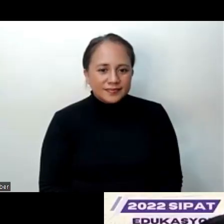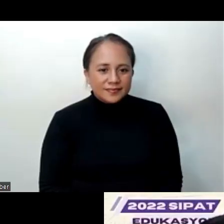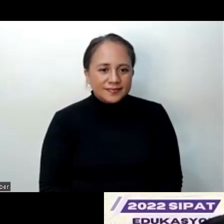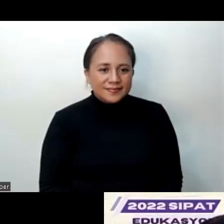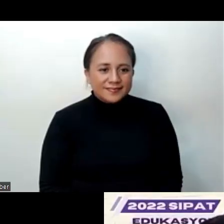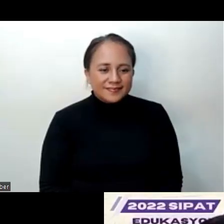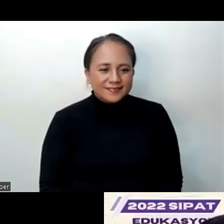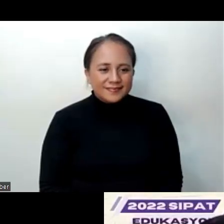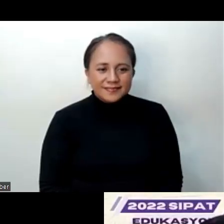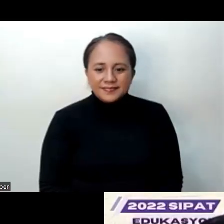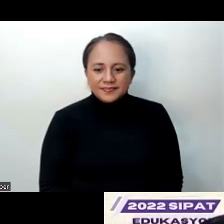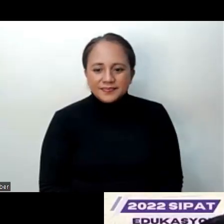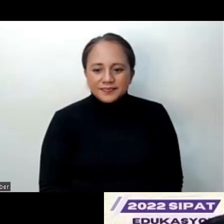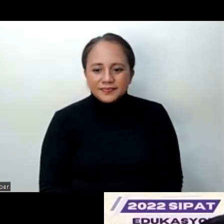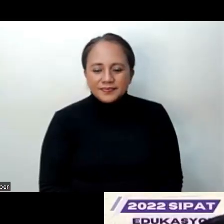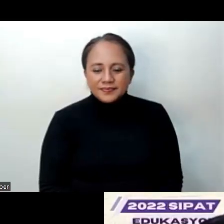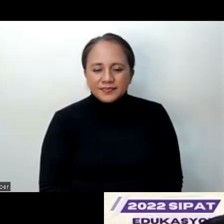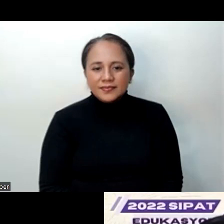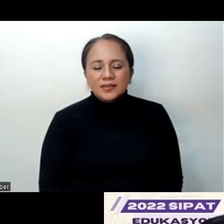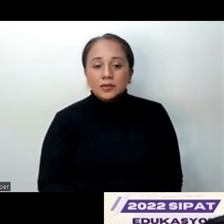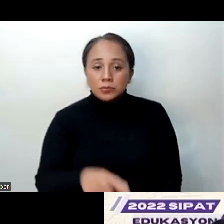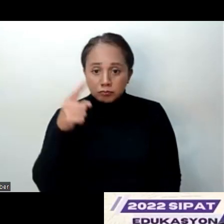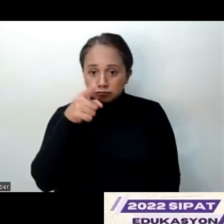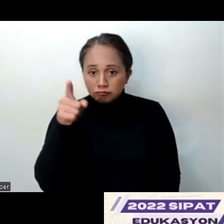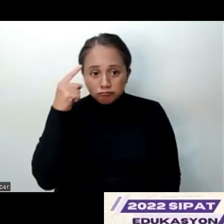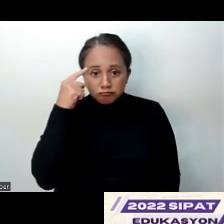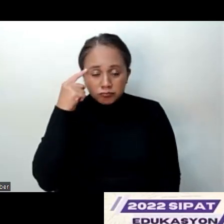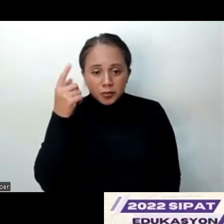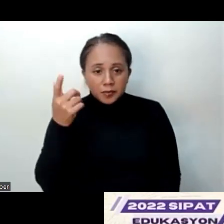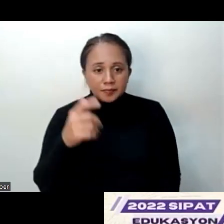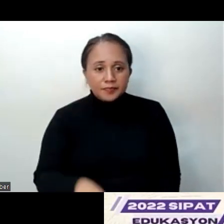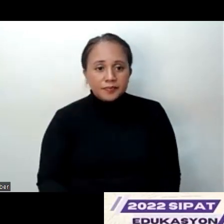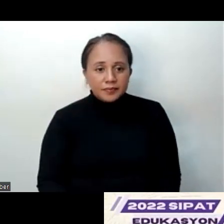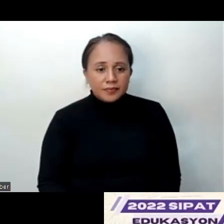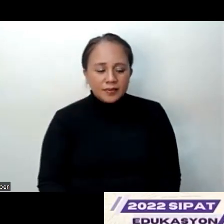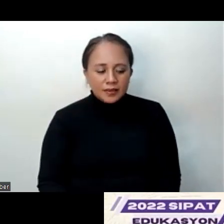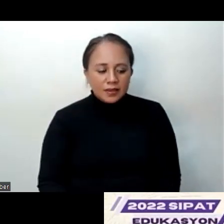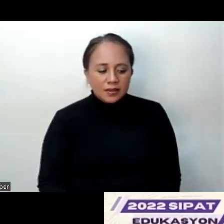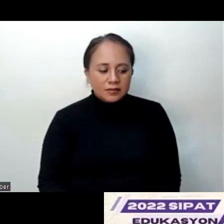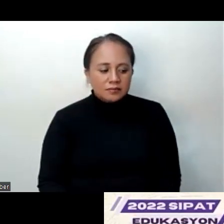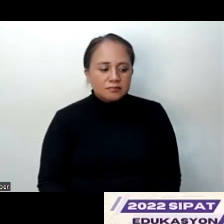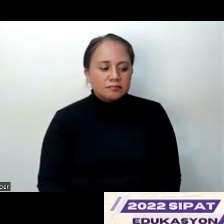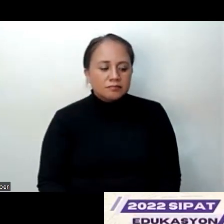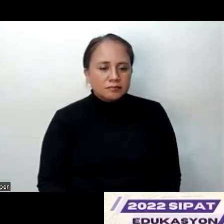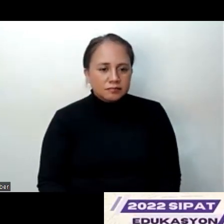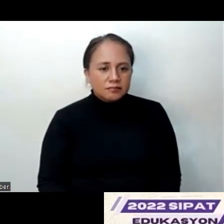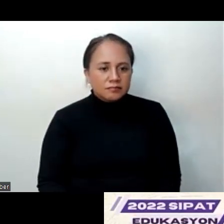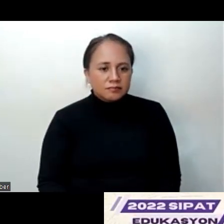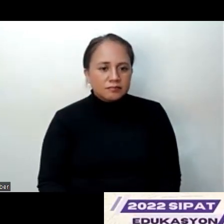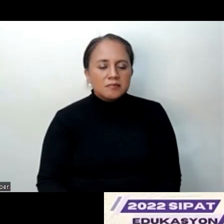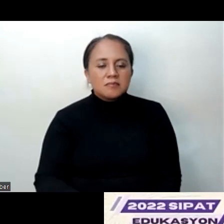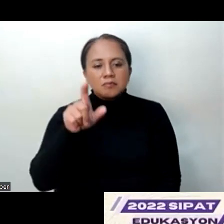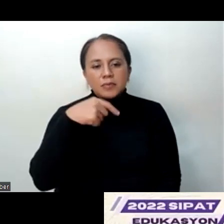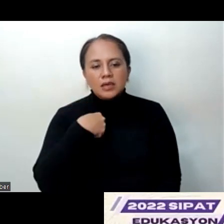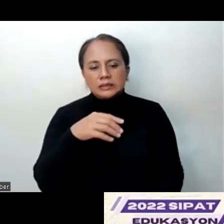Okay. So teachers, do you think that there has been a